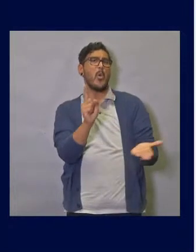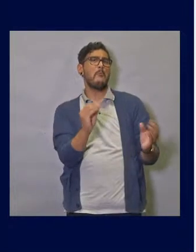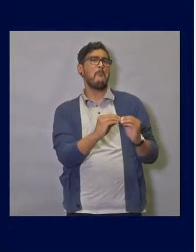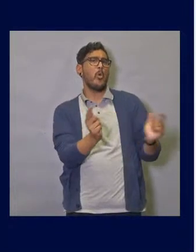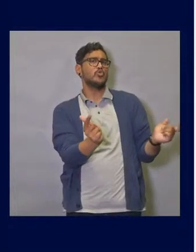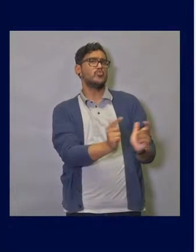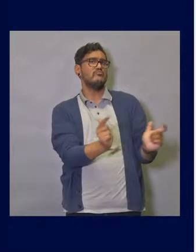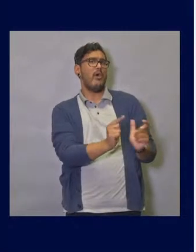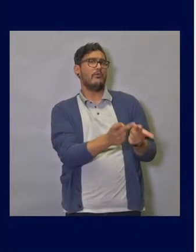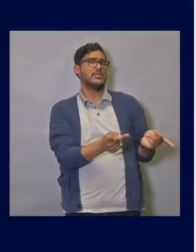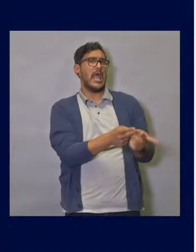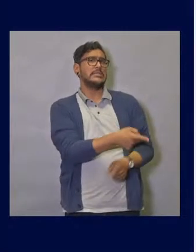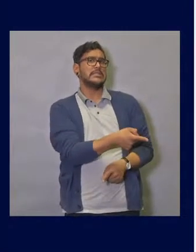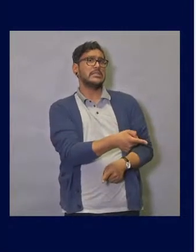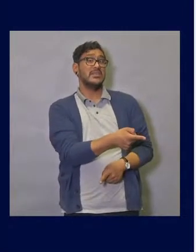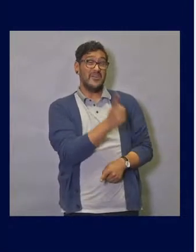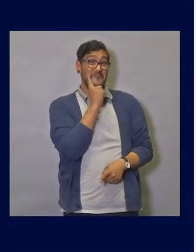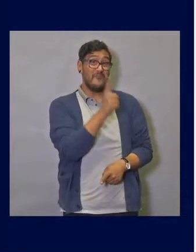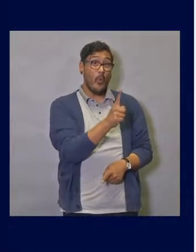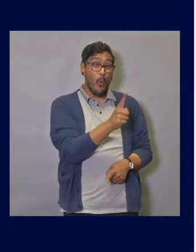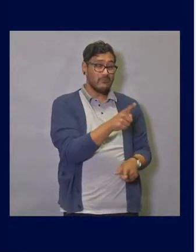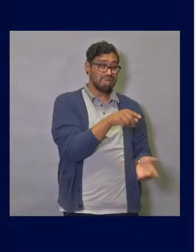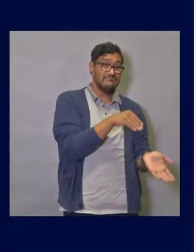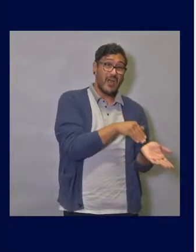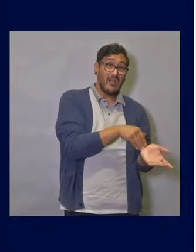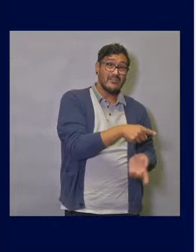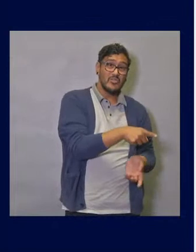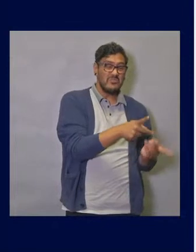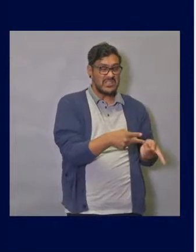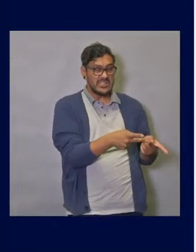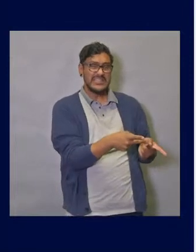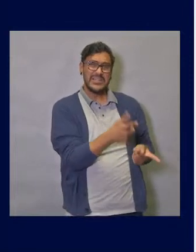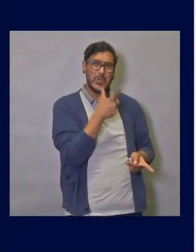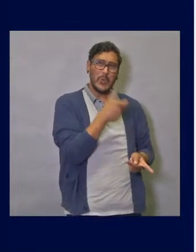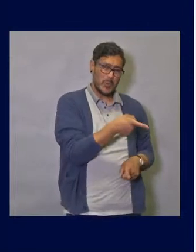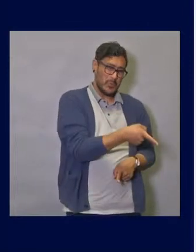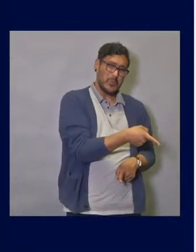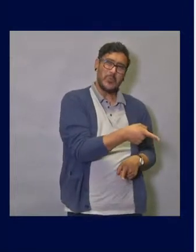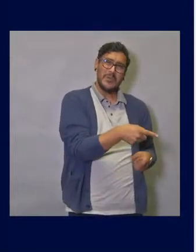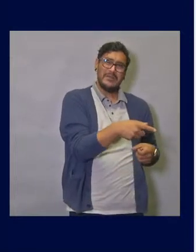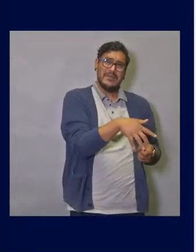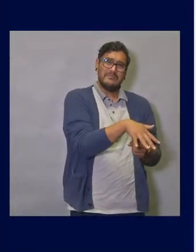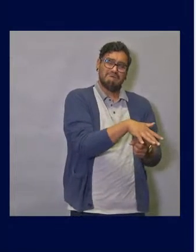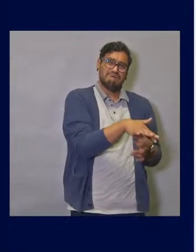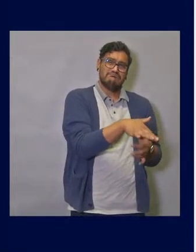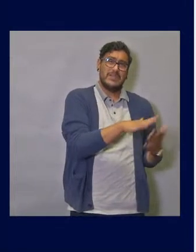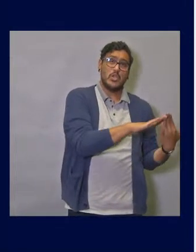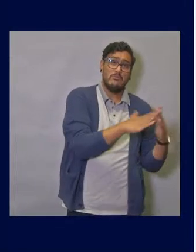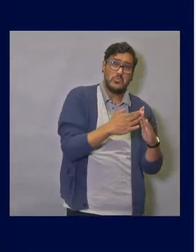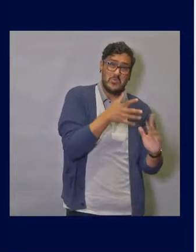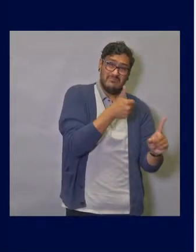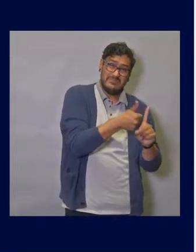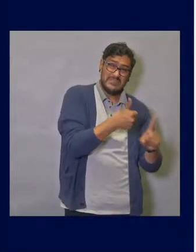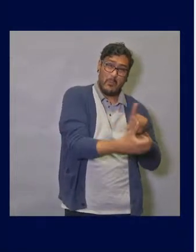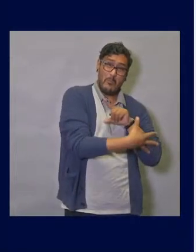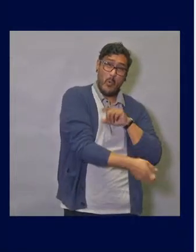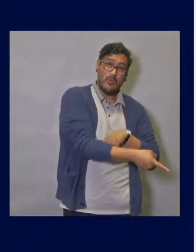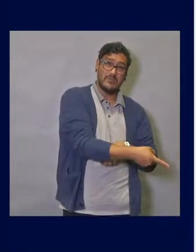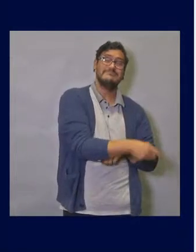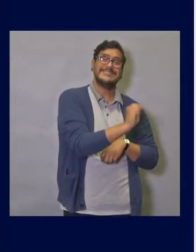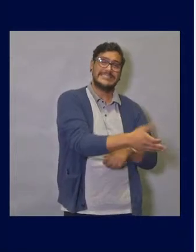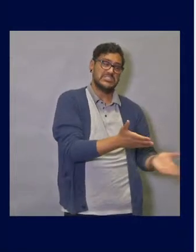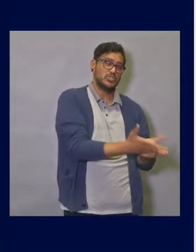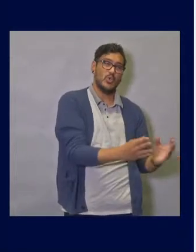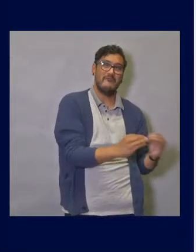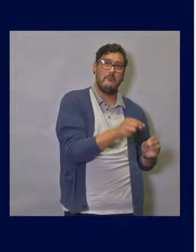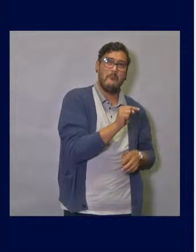that providers that serve our hardest hit communities are able to vaccinate more people. Across all the sectors, there's much